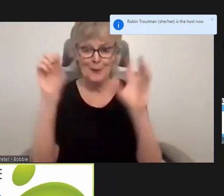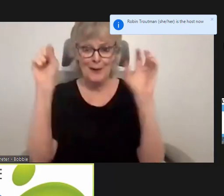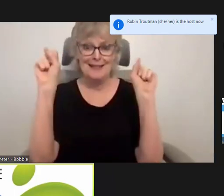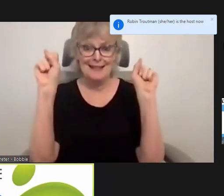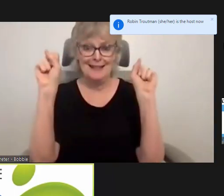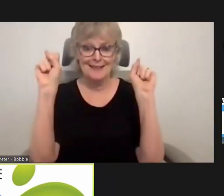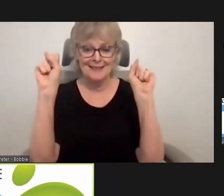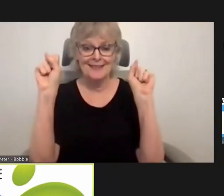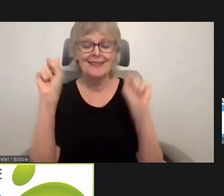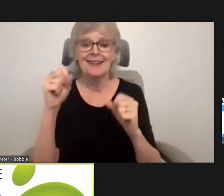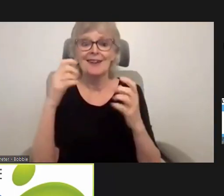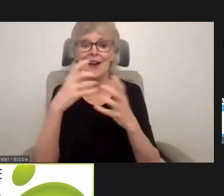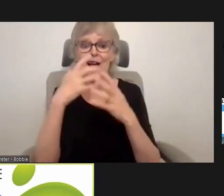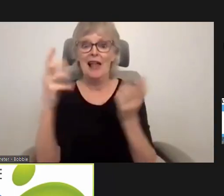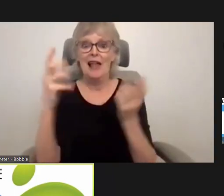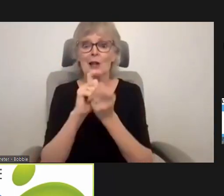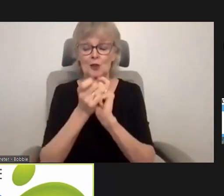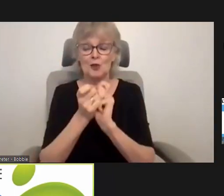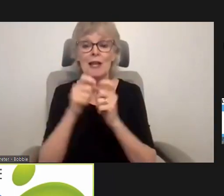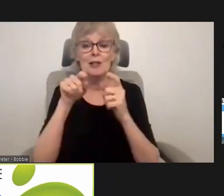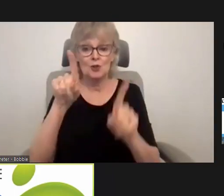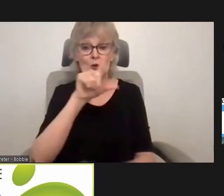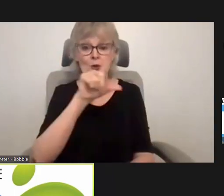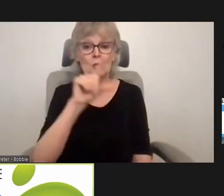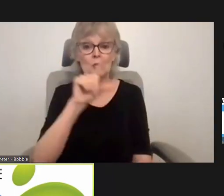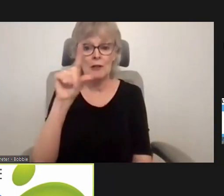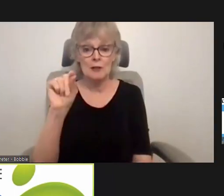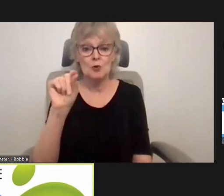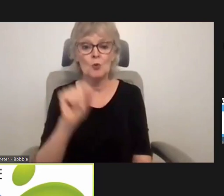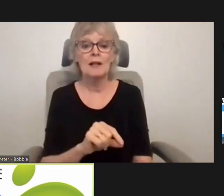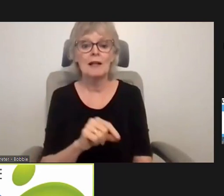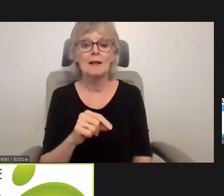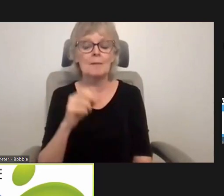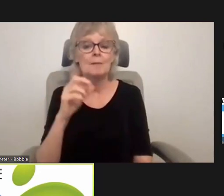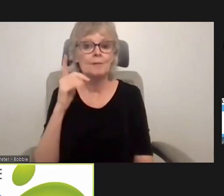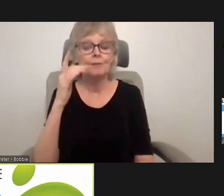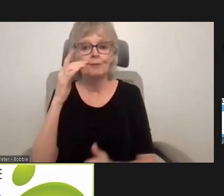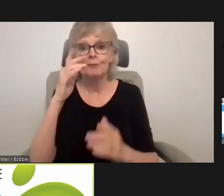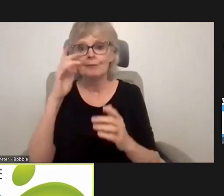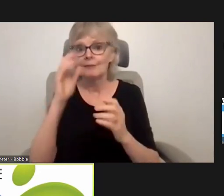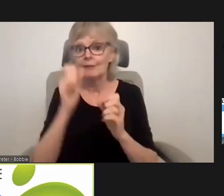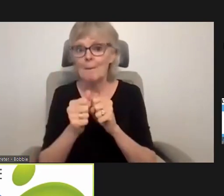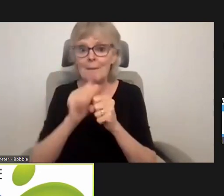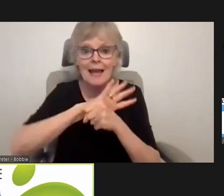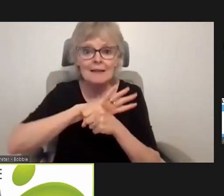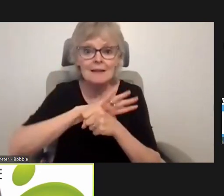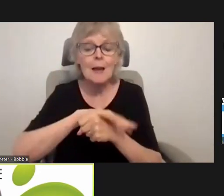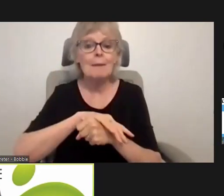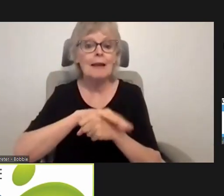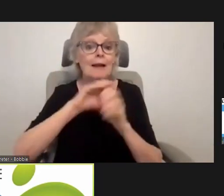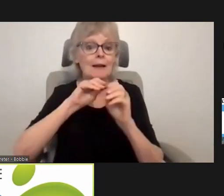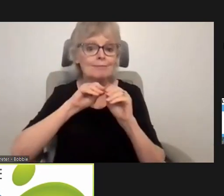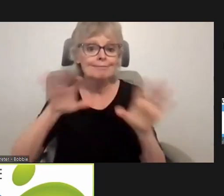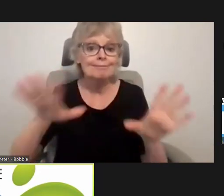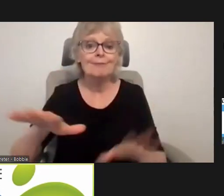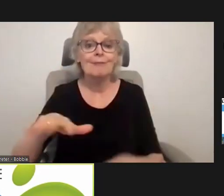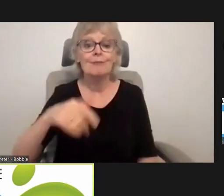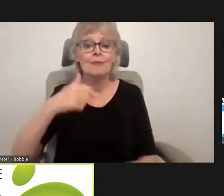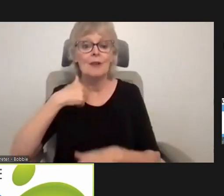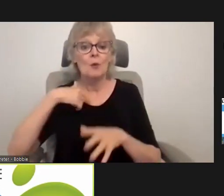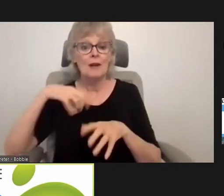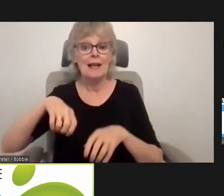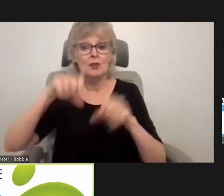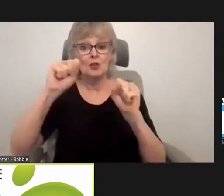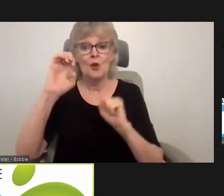So a lot changed in 2020. There was a pandemic. I took over as